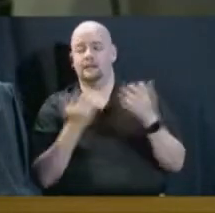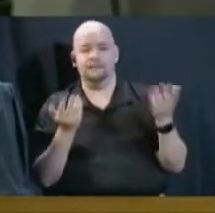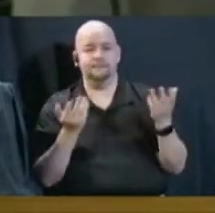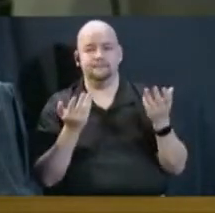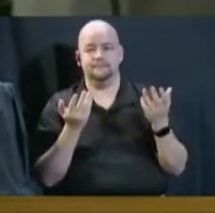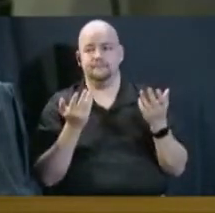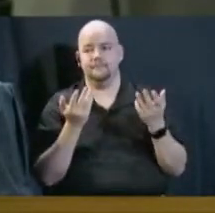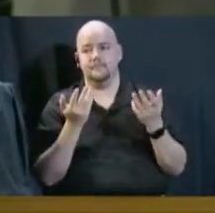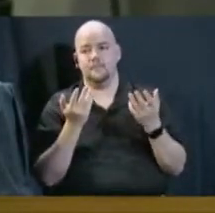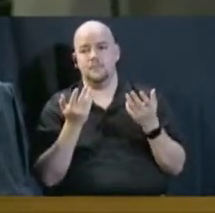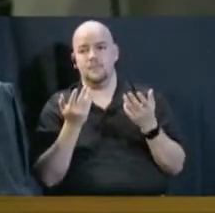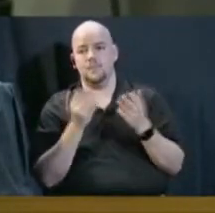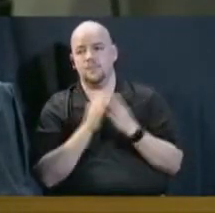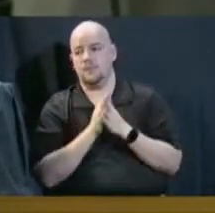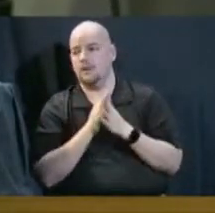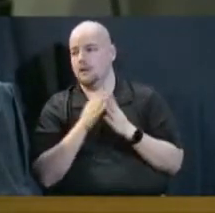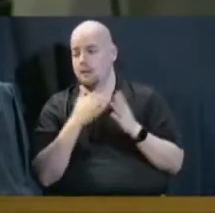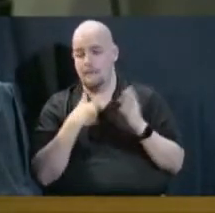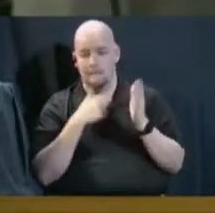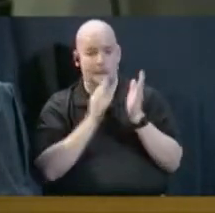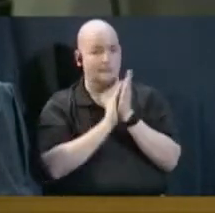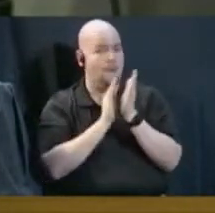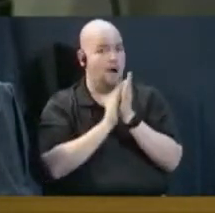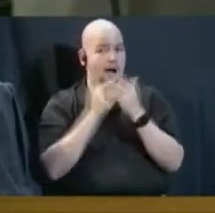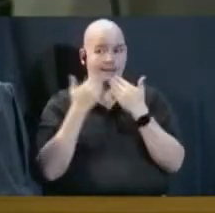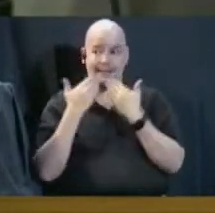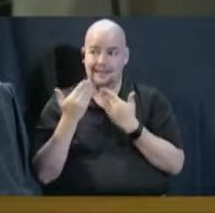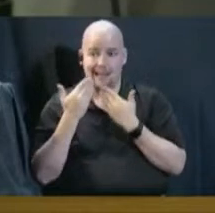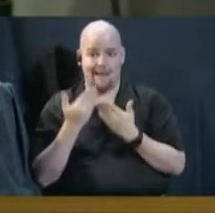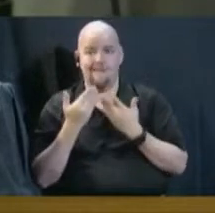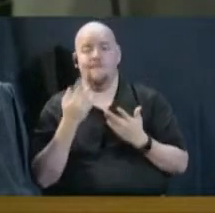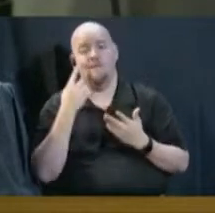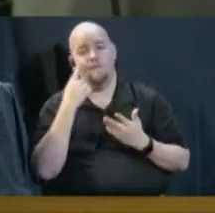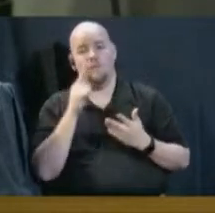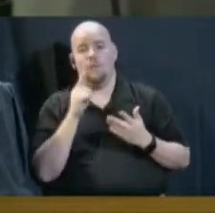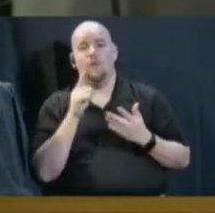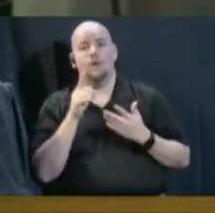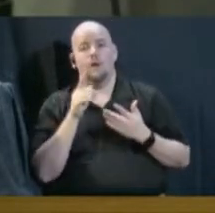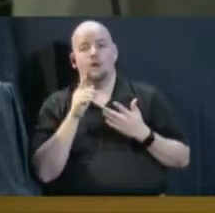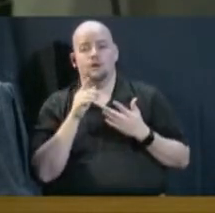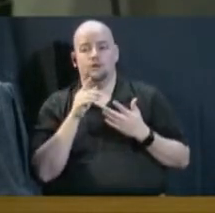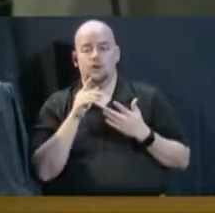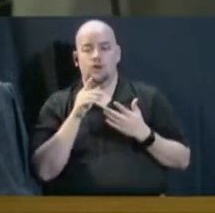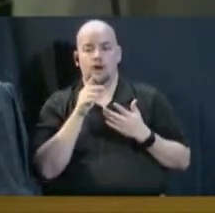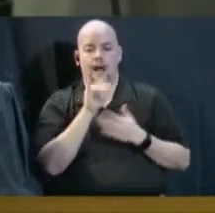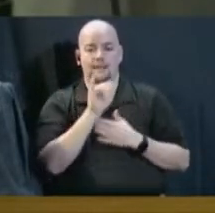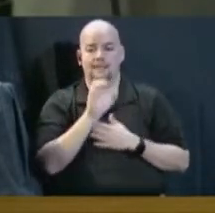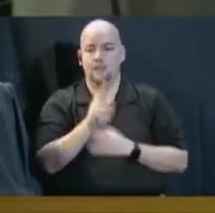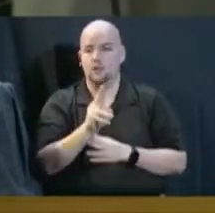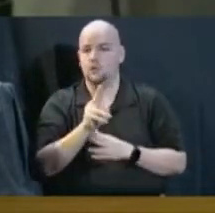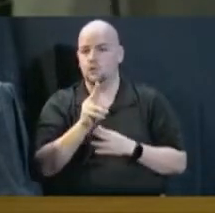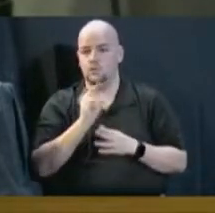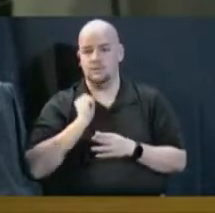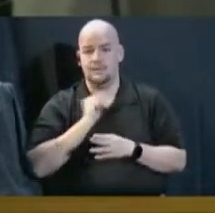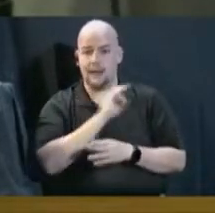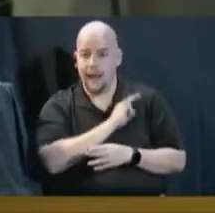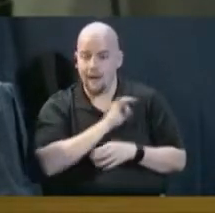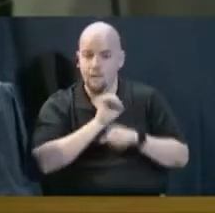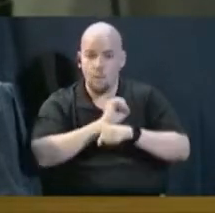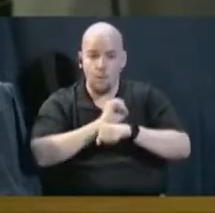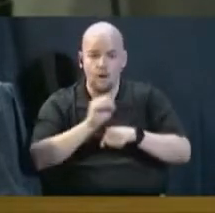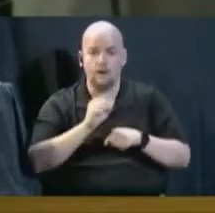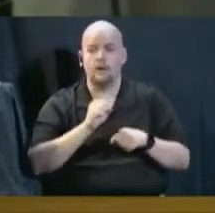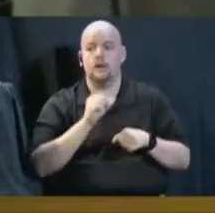My applause and gratitude to the critical care staffs, my